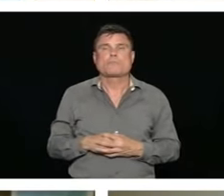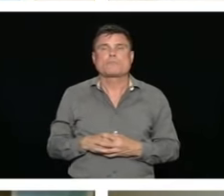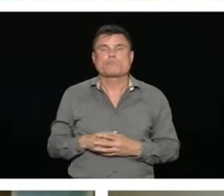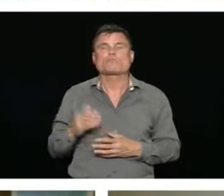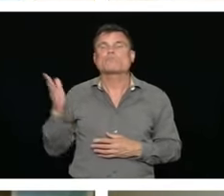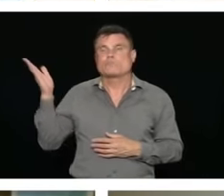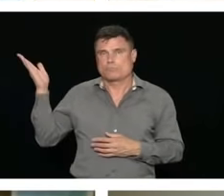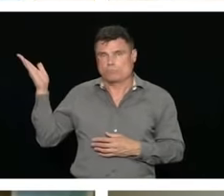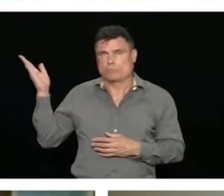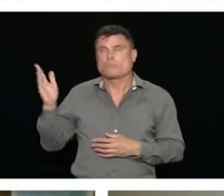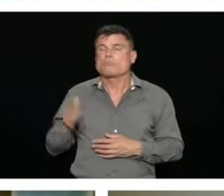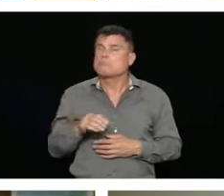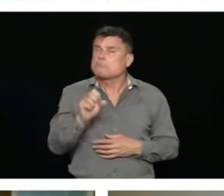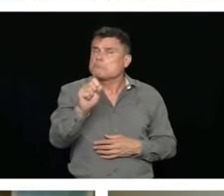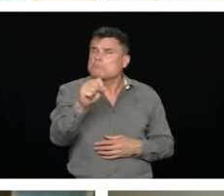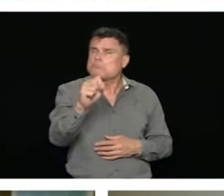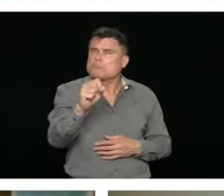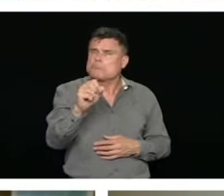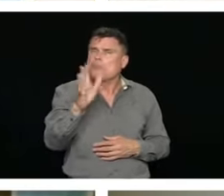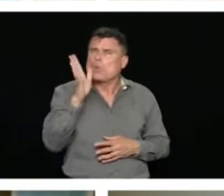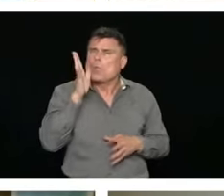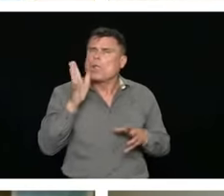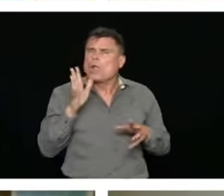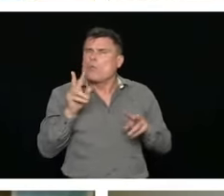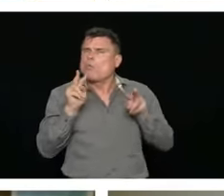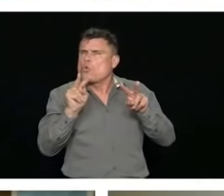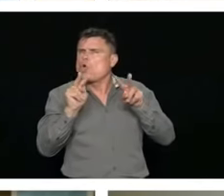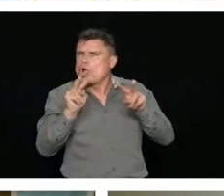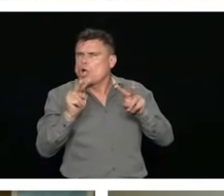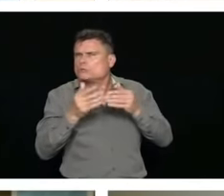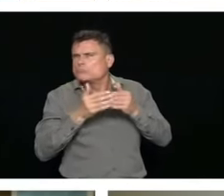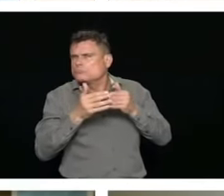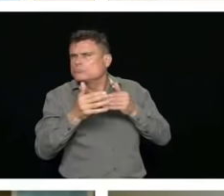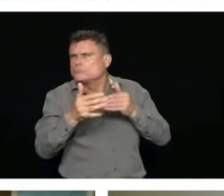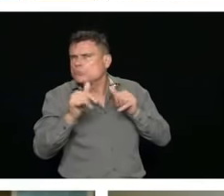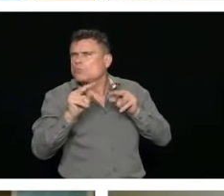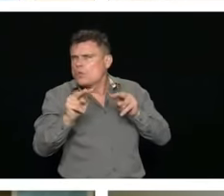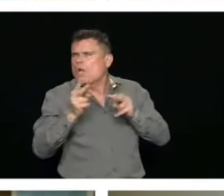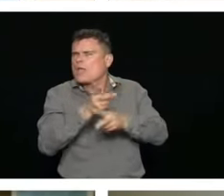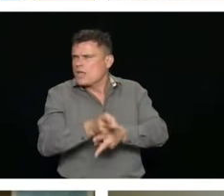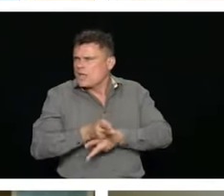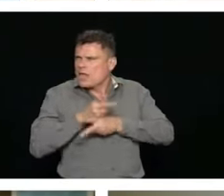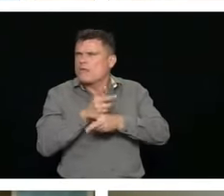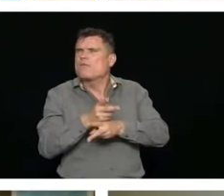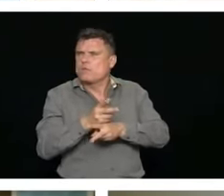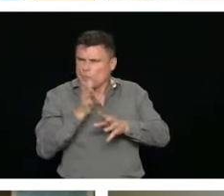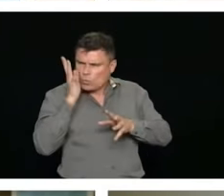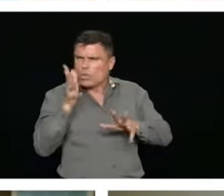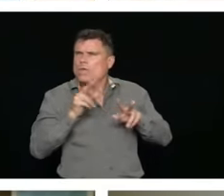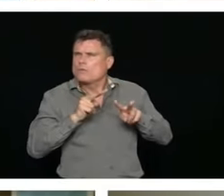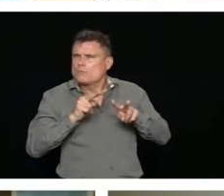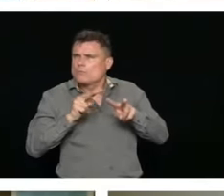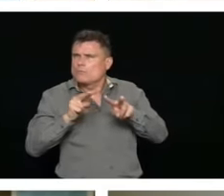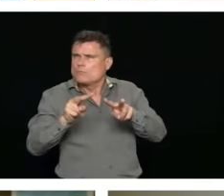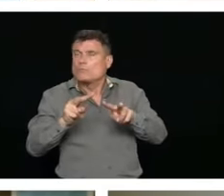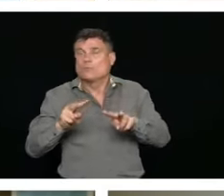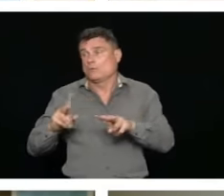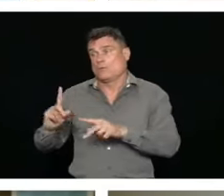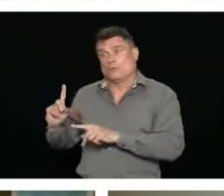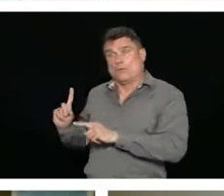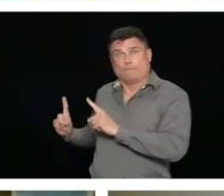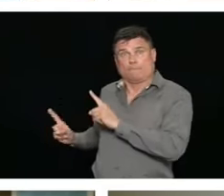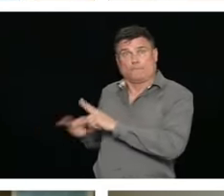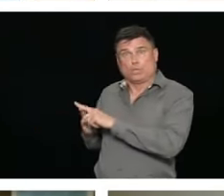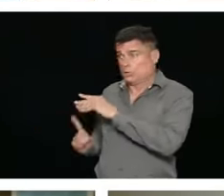closely. BC having done a very good job with this first wave could be set up to be in a much better